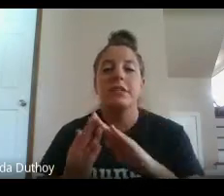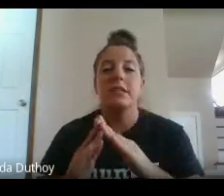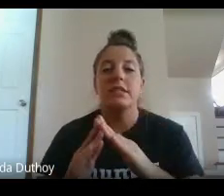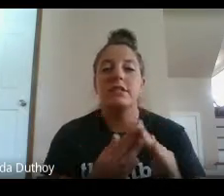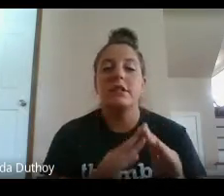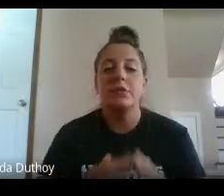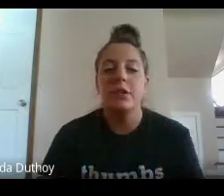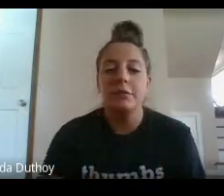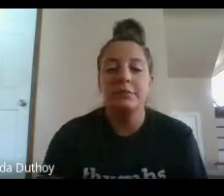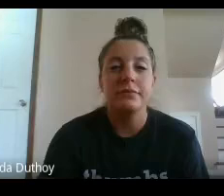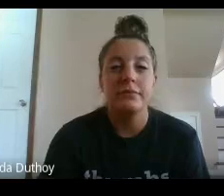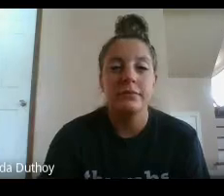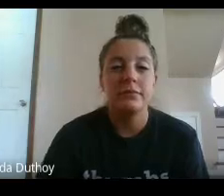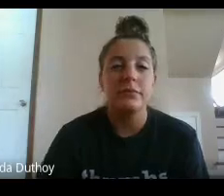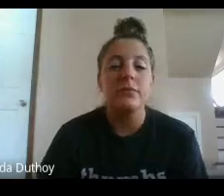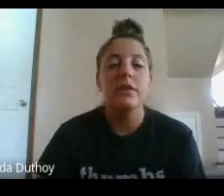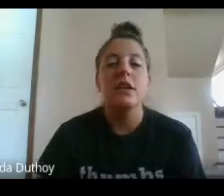the places in your community.